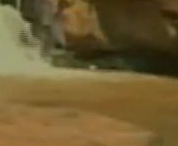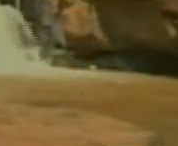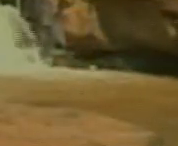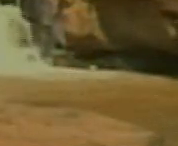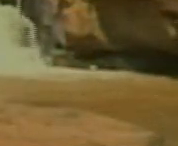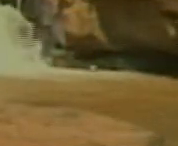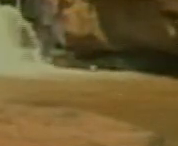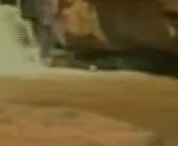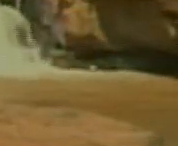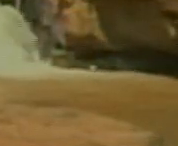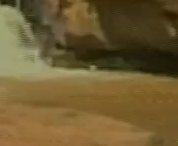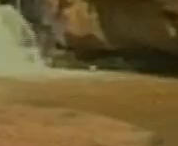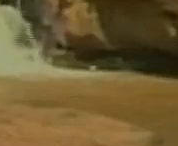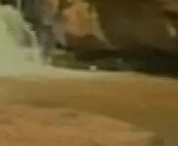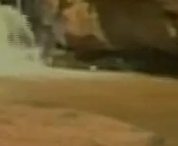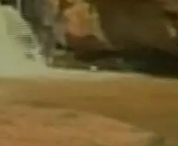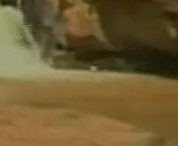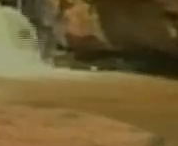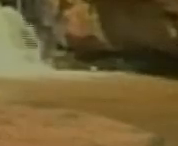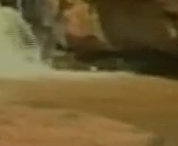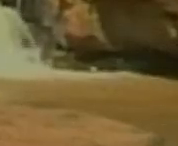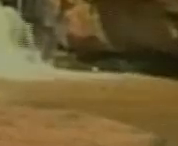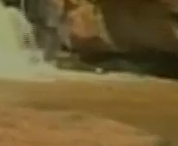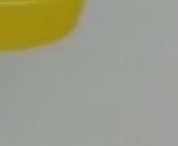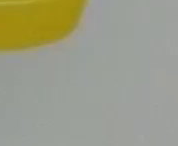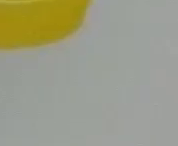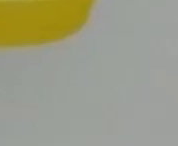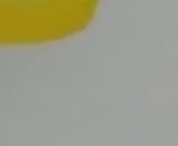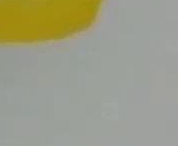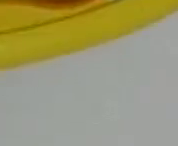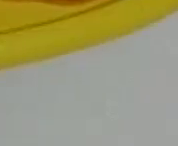Muremi Mwangi, KTN News, Muranga County.